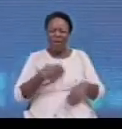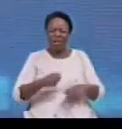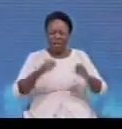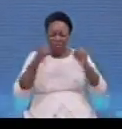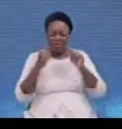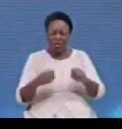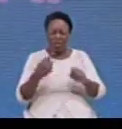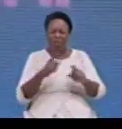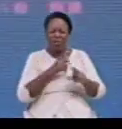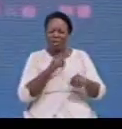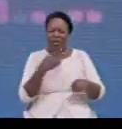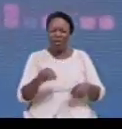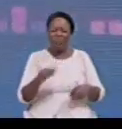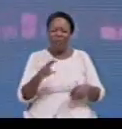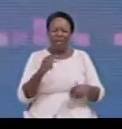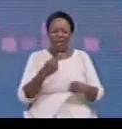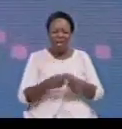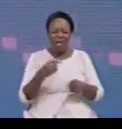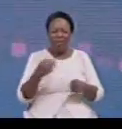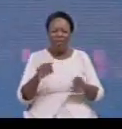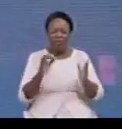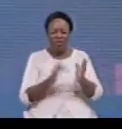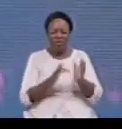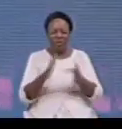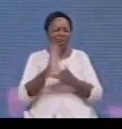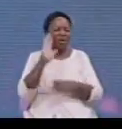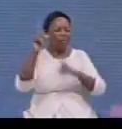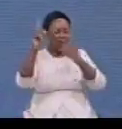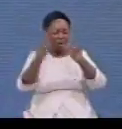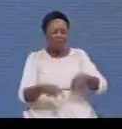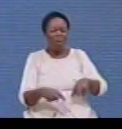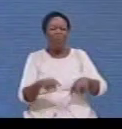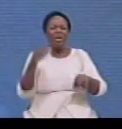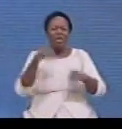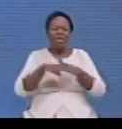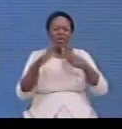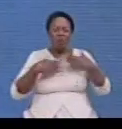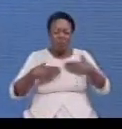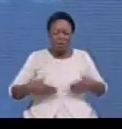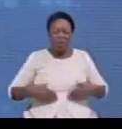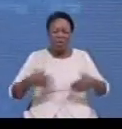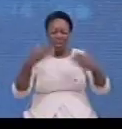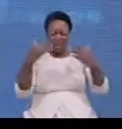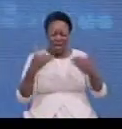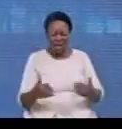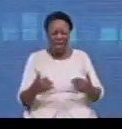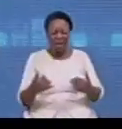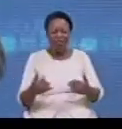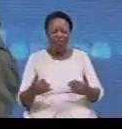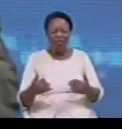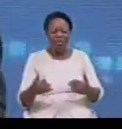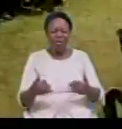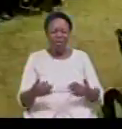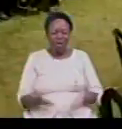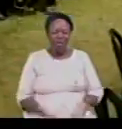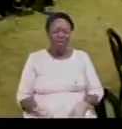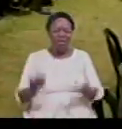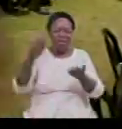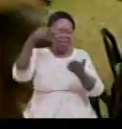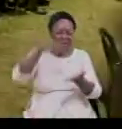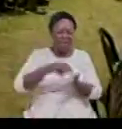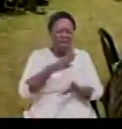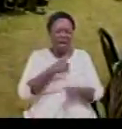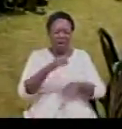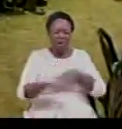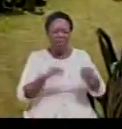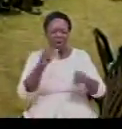the name of Jesus will come in your body right now. Rise up and walk in